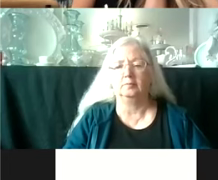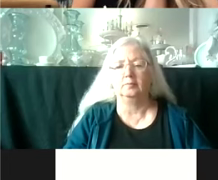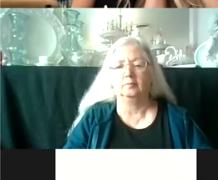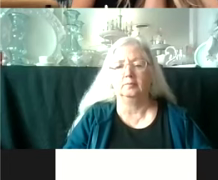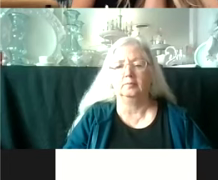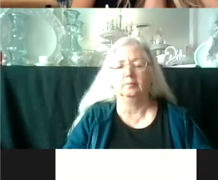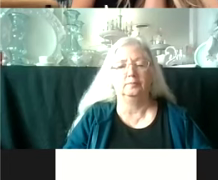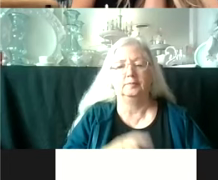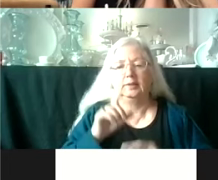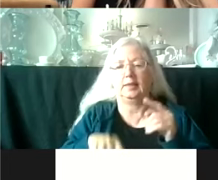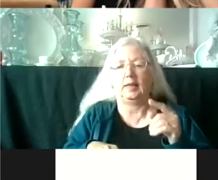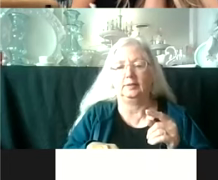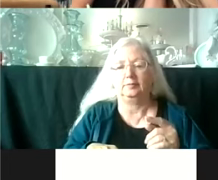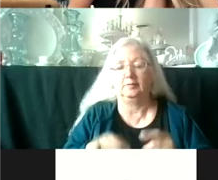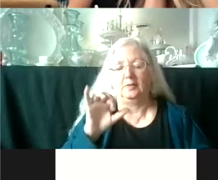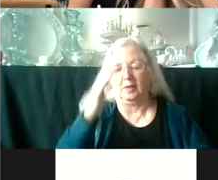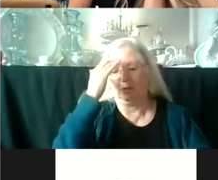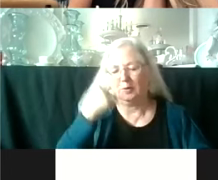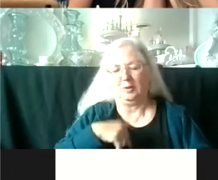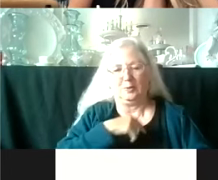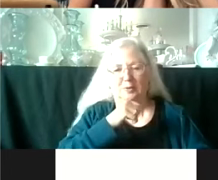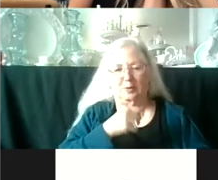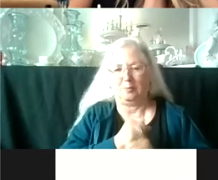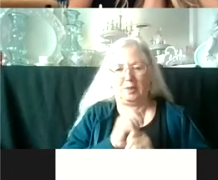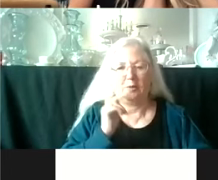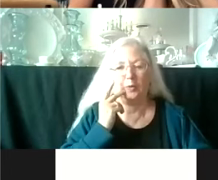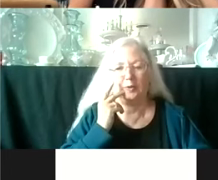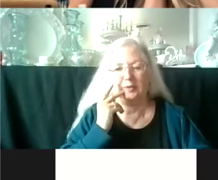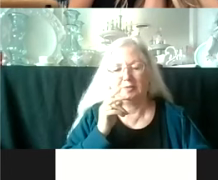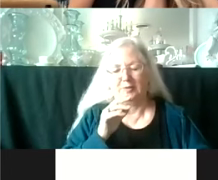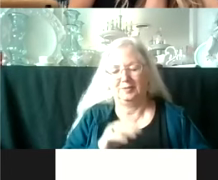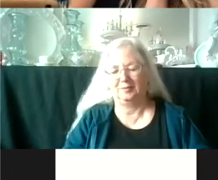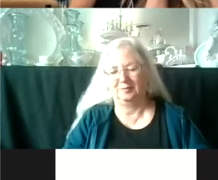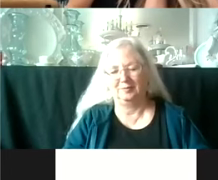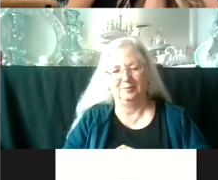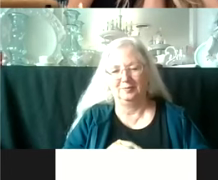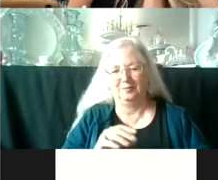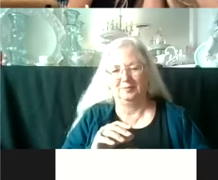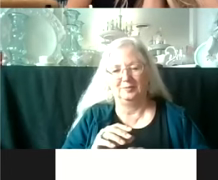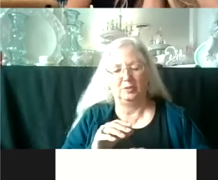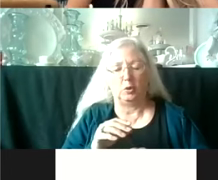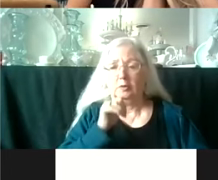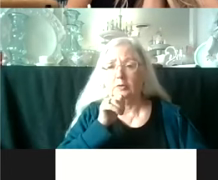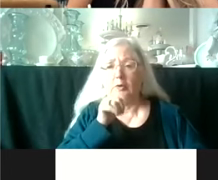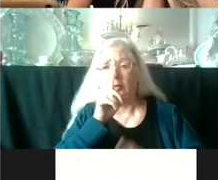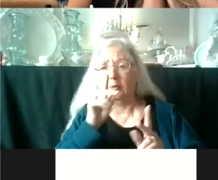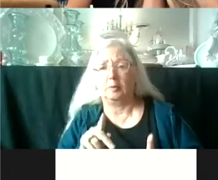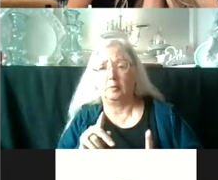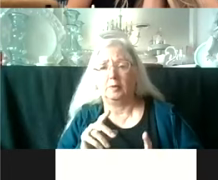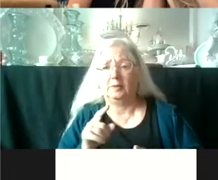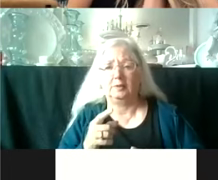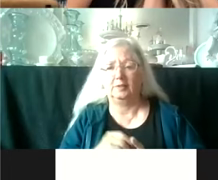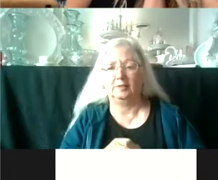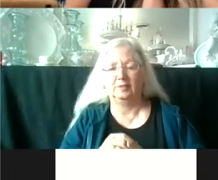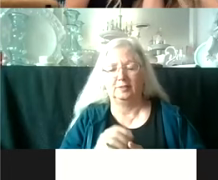We can't, which is why we don't make proteins, which is why we're all really dead. All just figments of some giant turtle floating